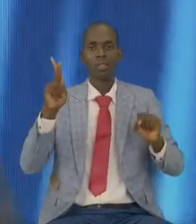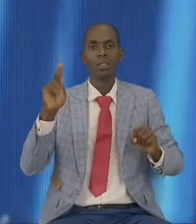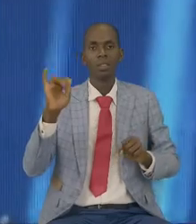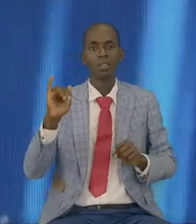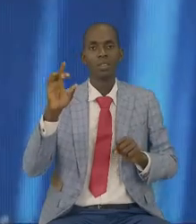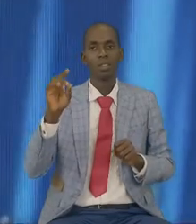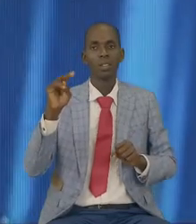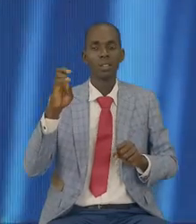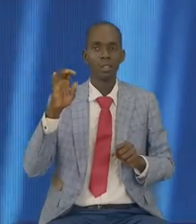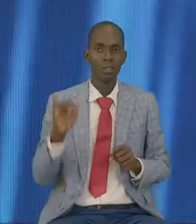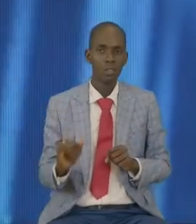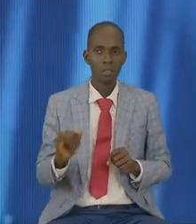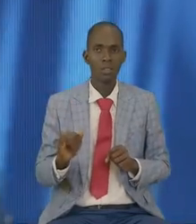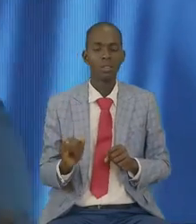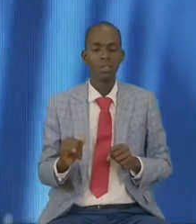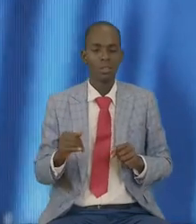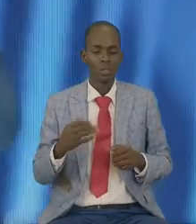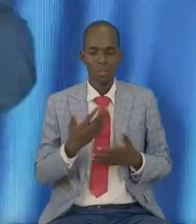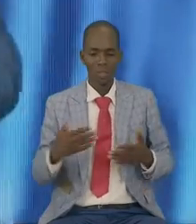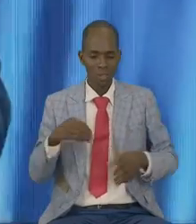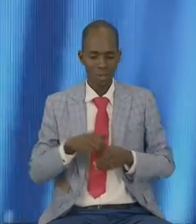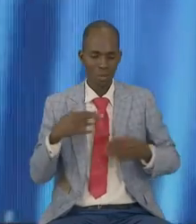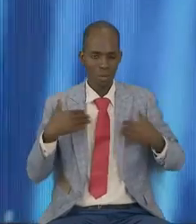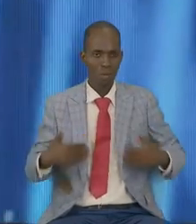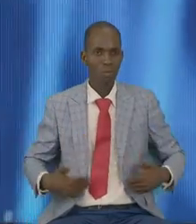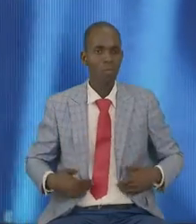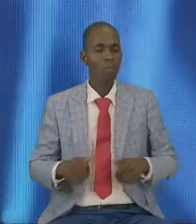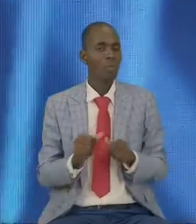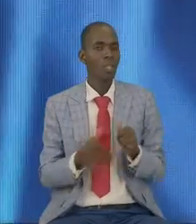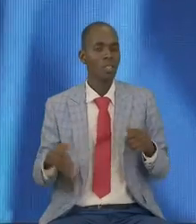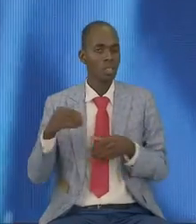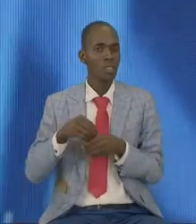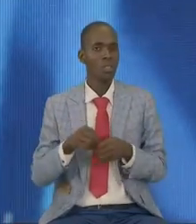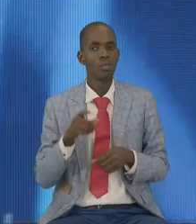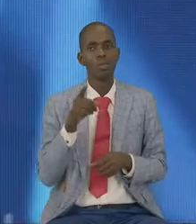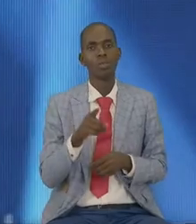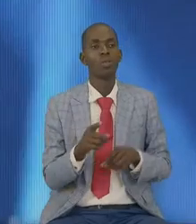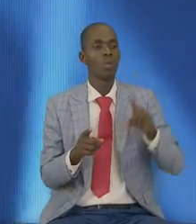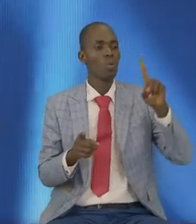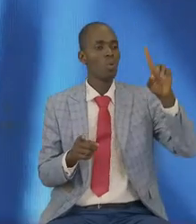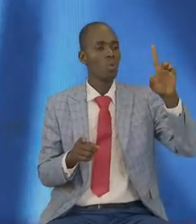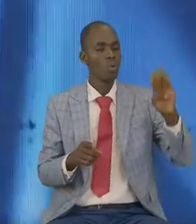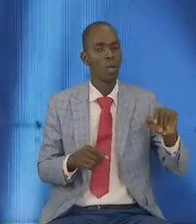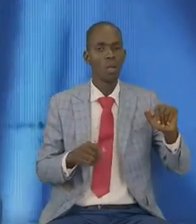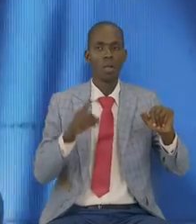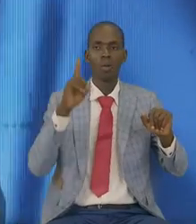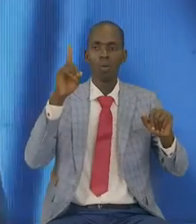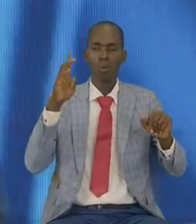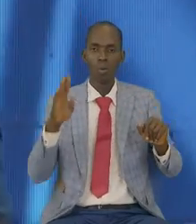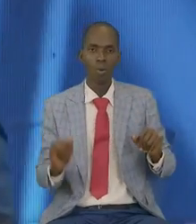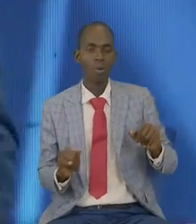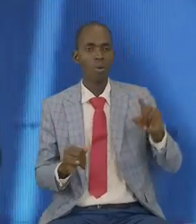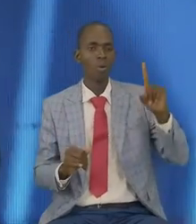your spleen and what you call appendix, everything inside you, one by one, and then you'll clear